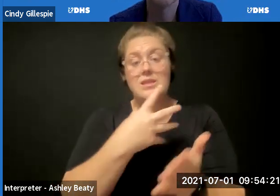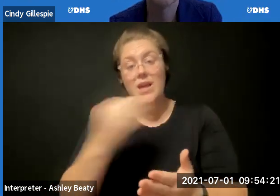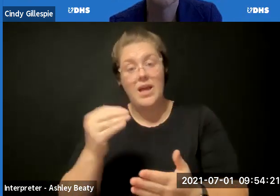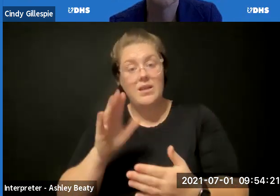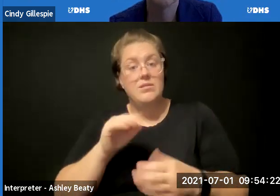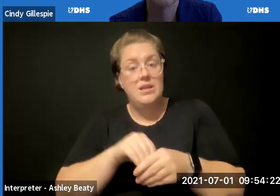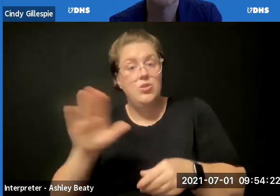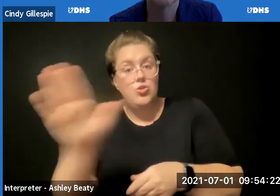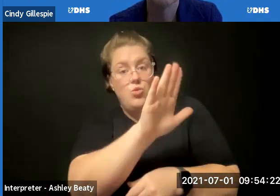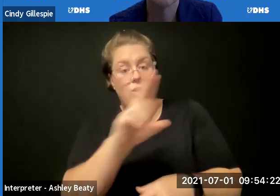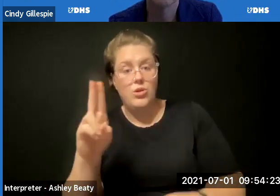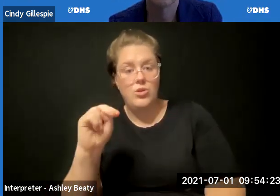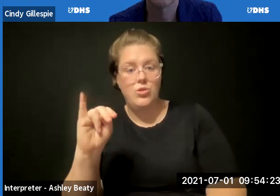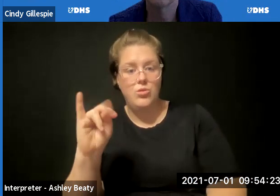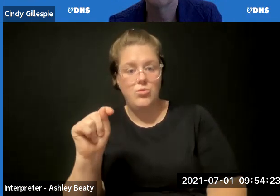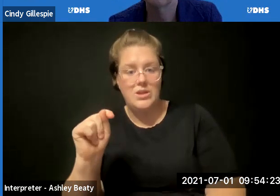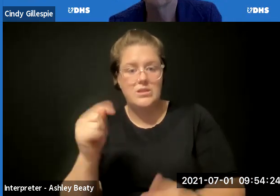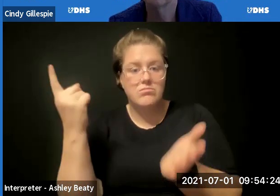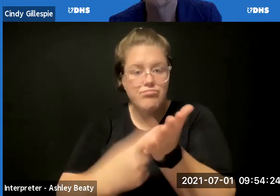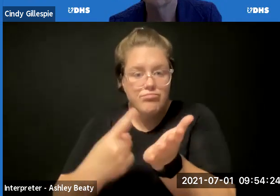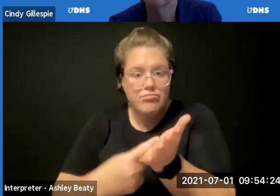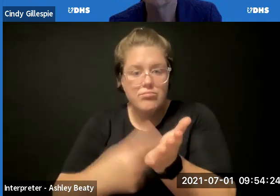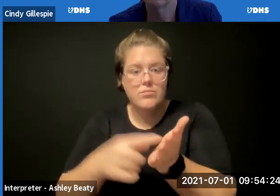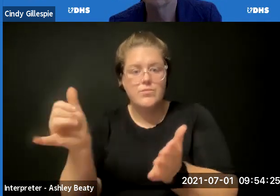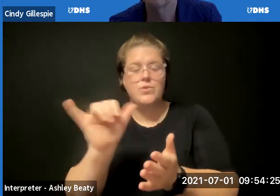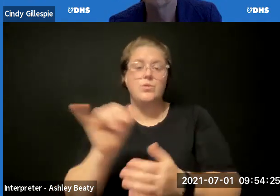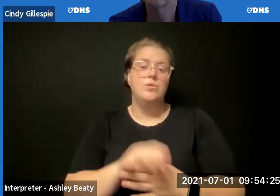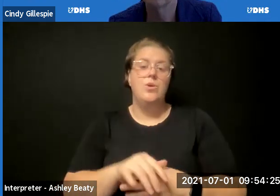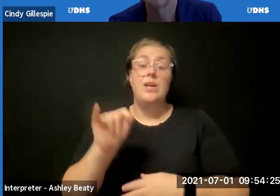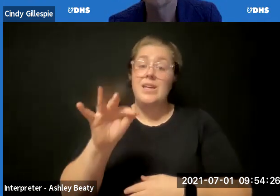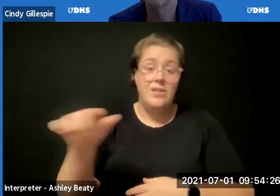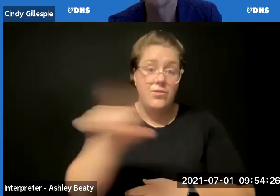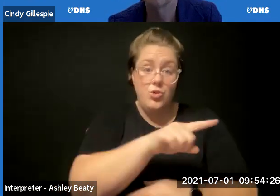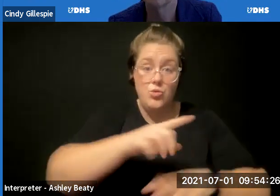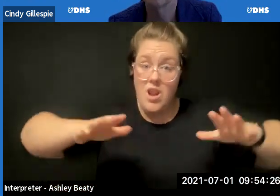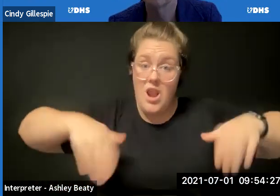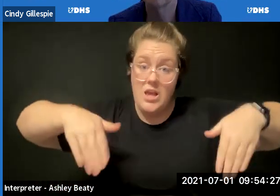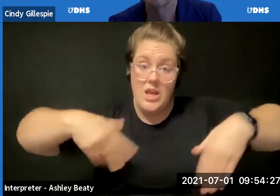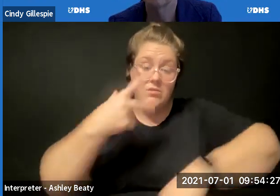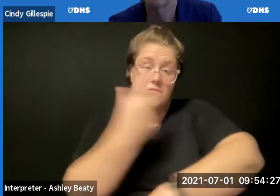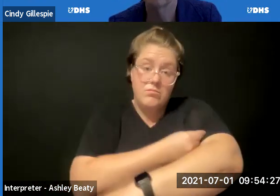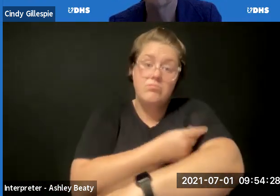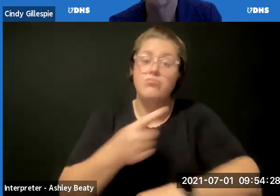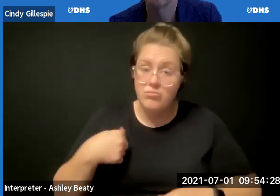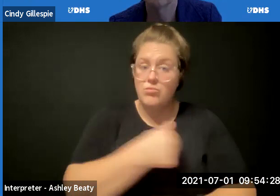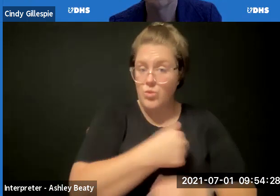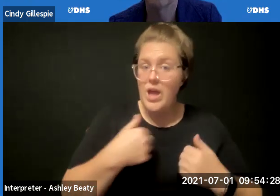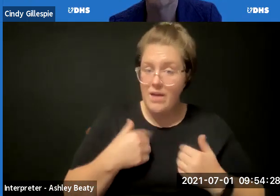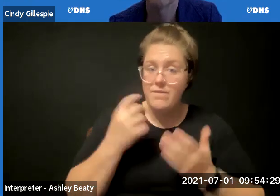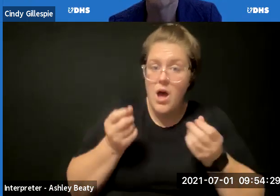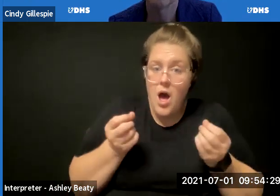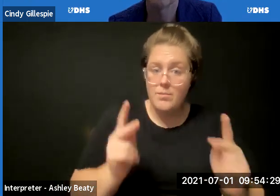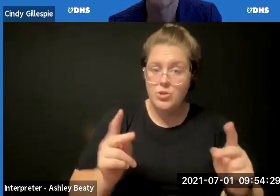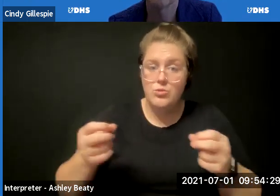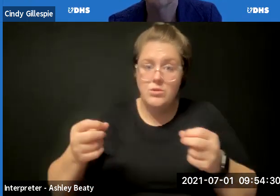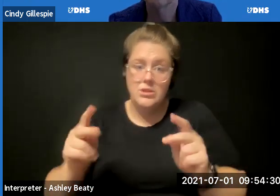have talked through a lot today, but if you're not vaccinated, we just want to remind you that there are opportunities to do that.